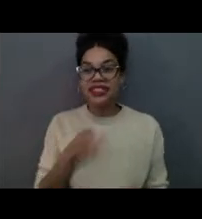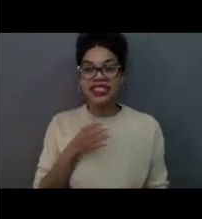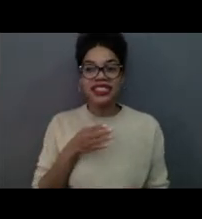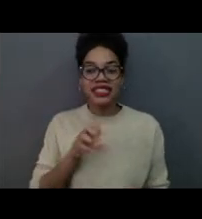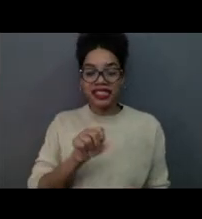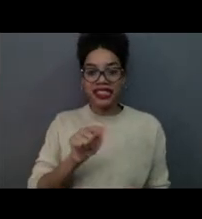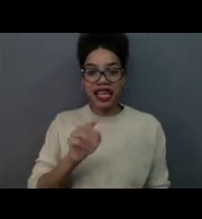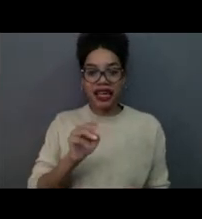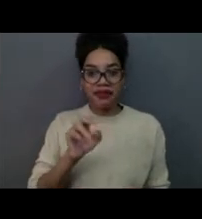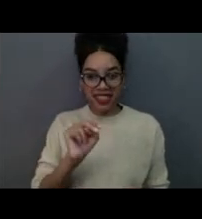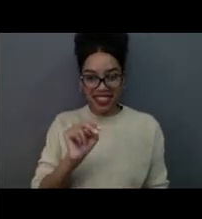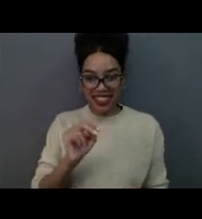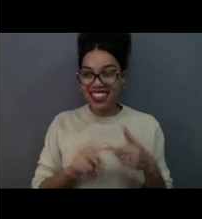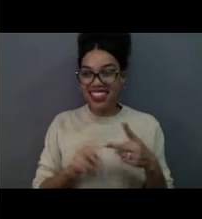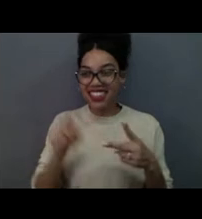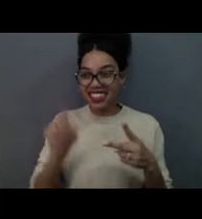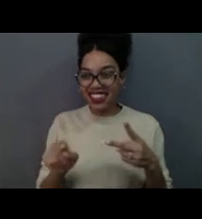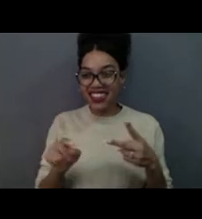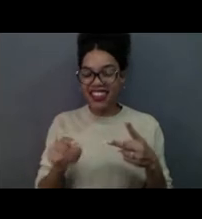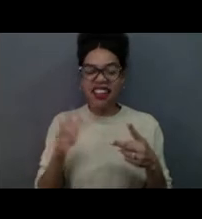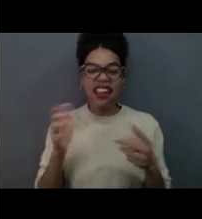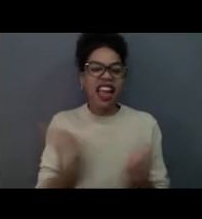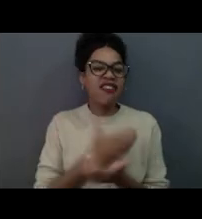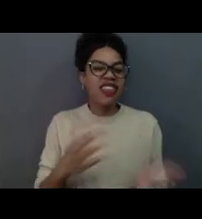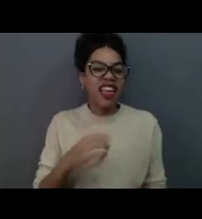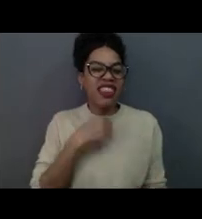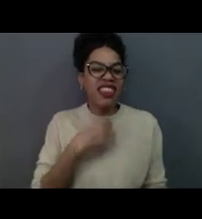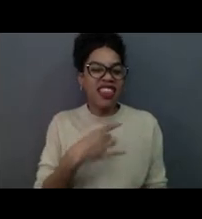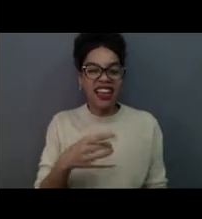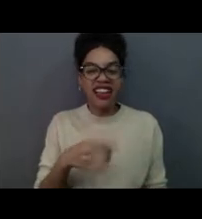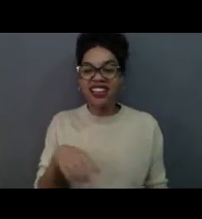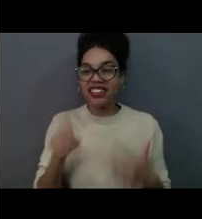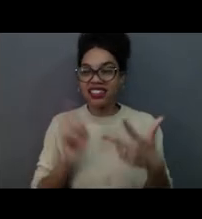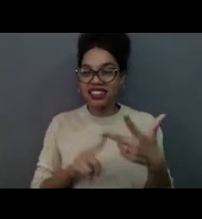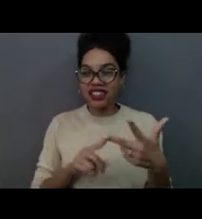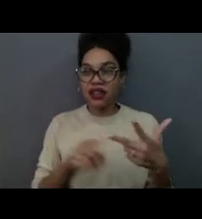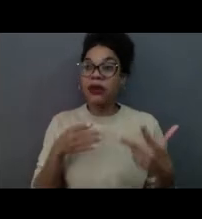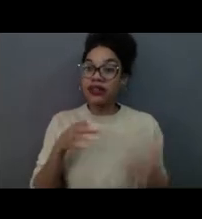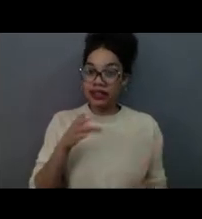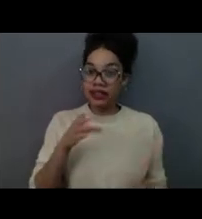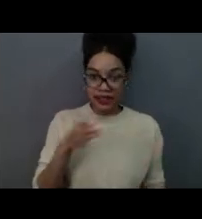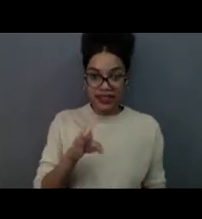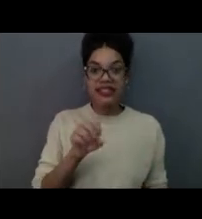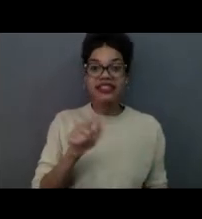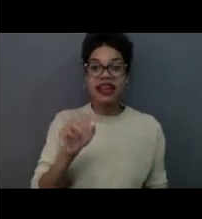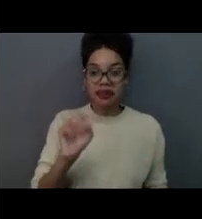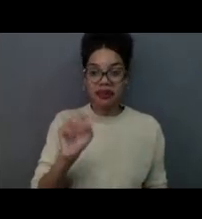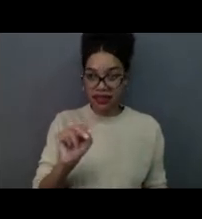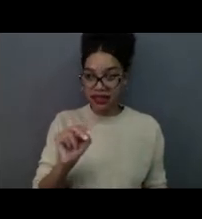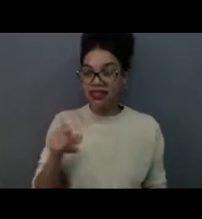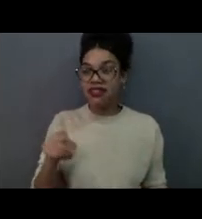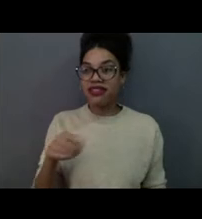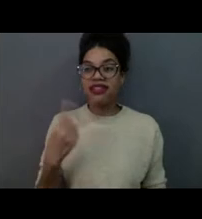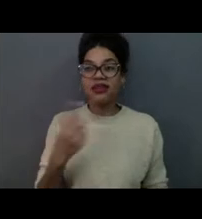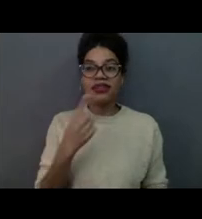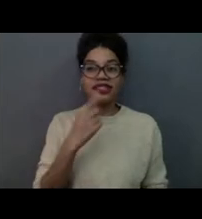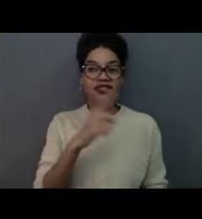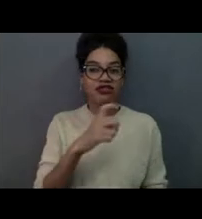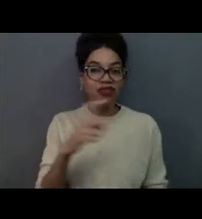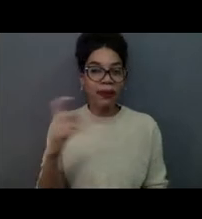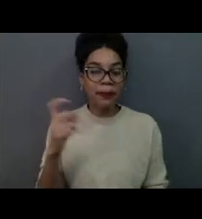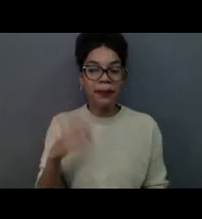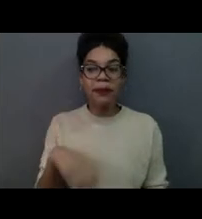everything. Rachel says salmon and tuna. Ooh, a lot of salmon. Brenna says salmon, Elijah says shrimp, Patty says pickled